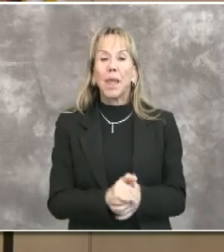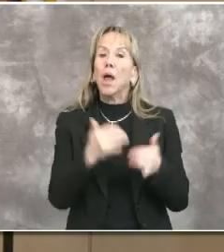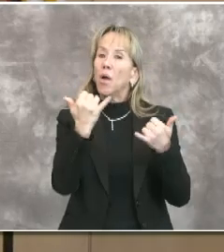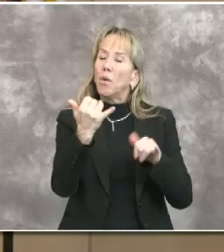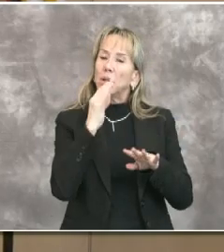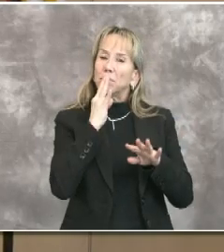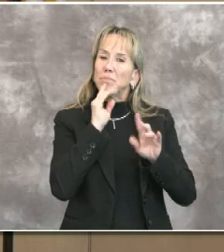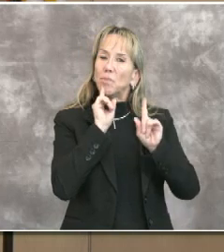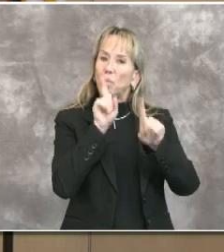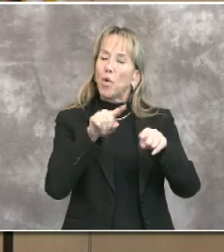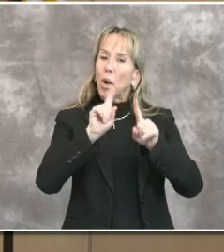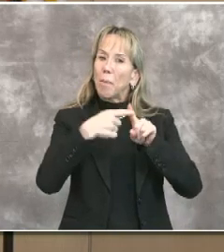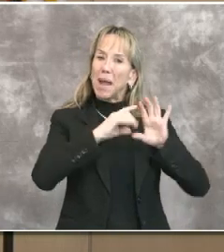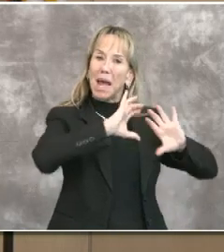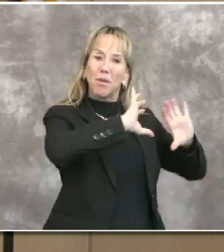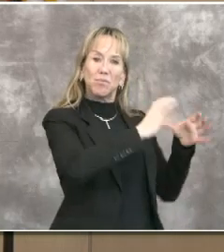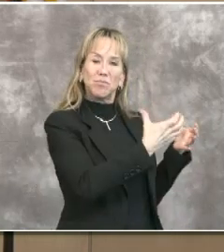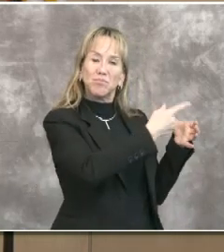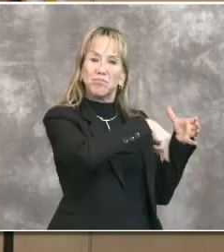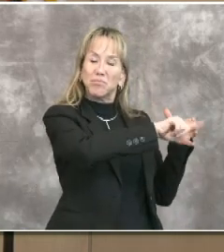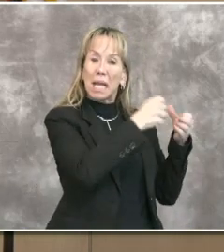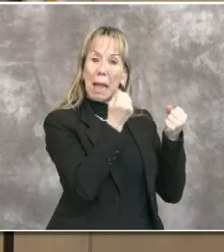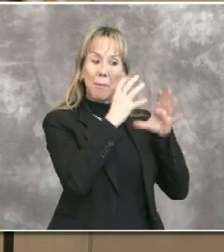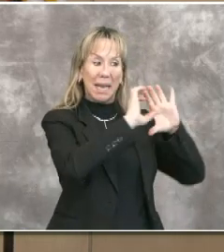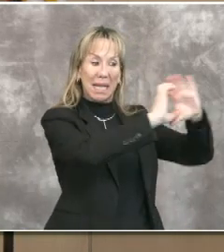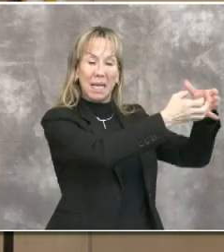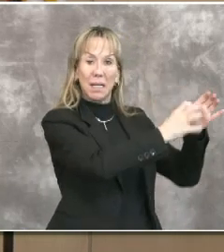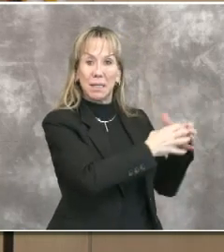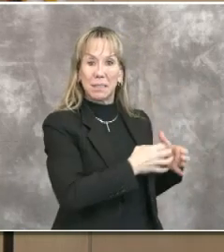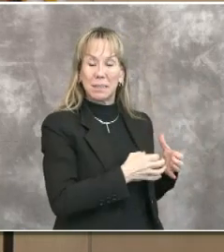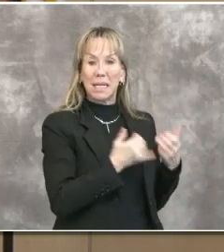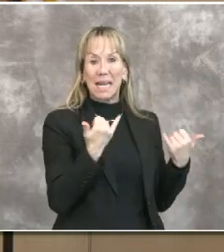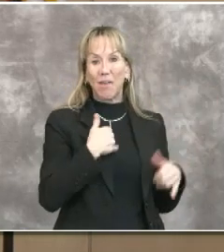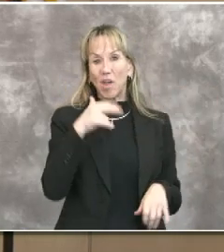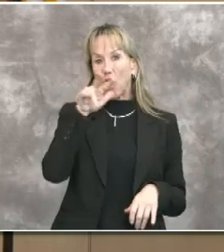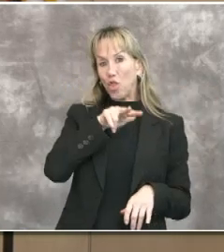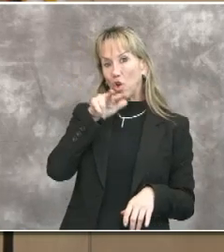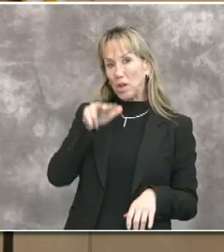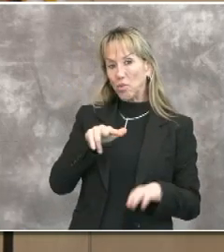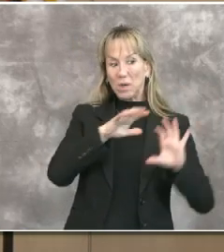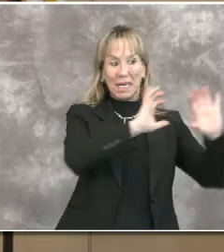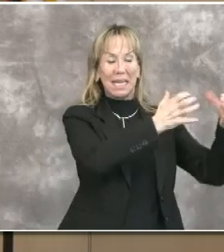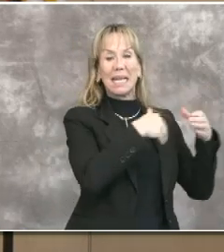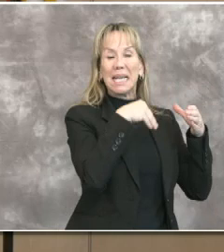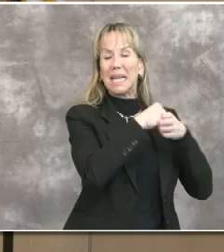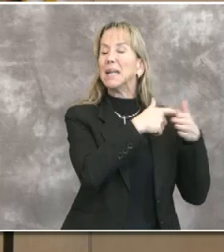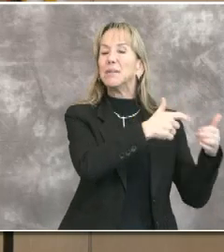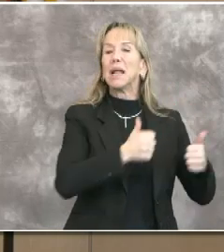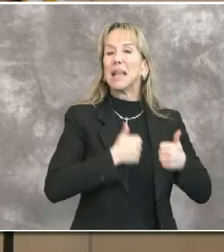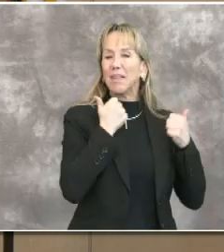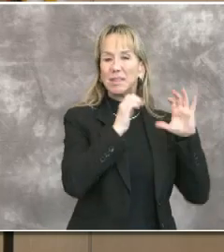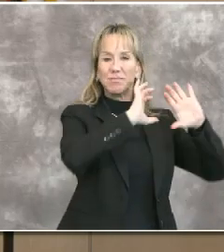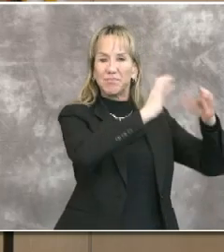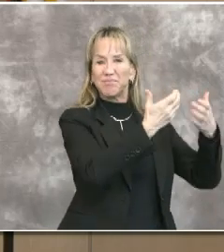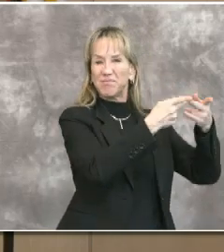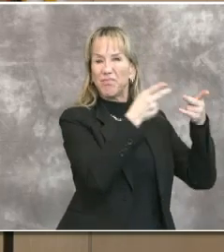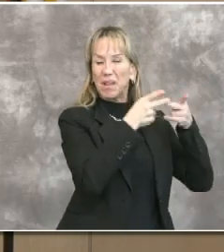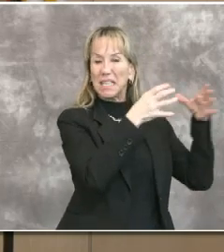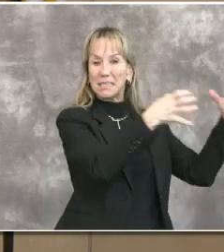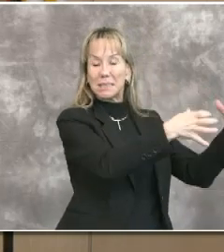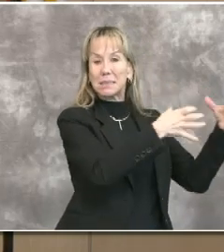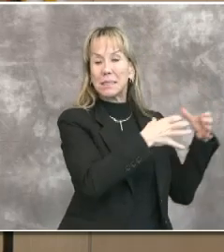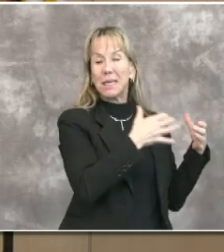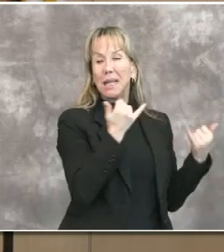settings, today we are reporting a cumulative total of 33, which includes 24 outbreaks in congregate facilities